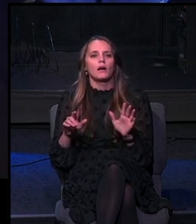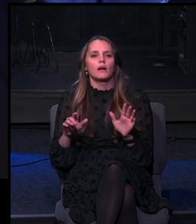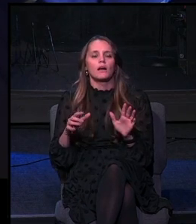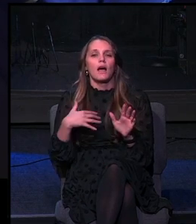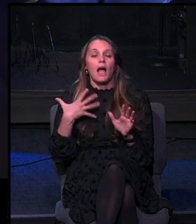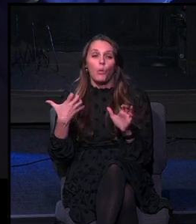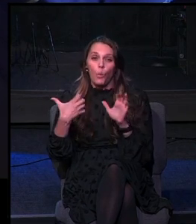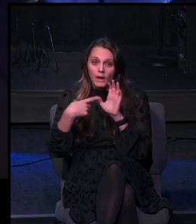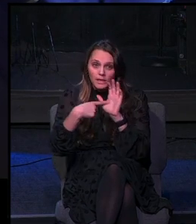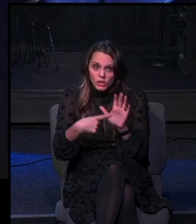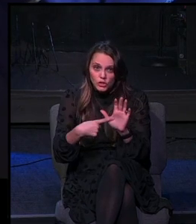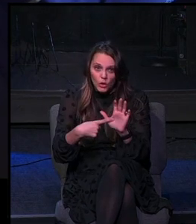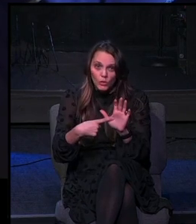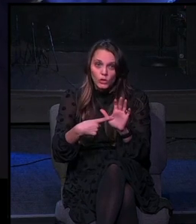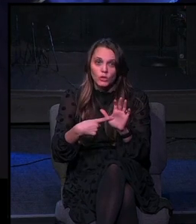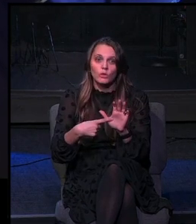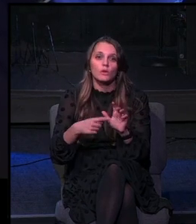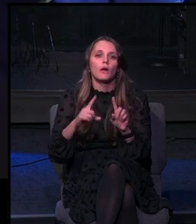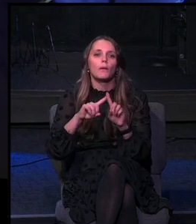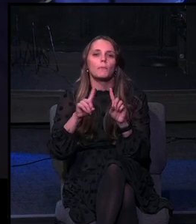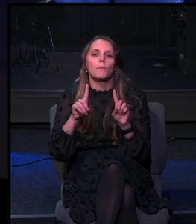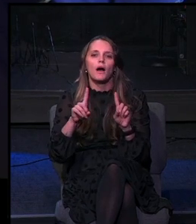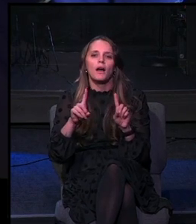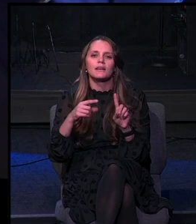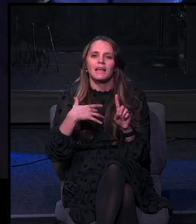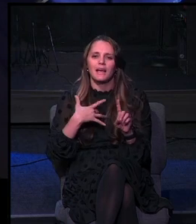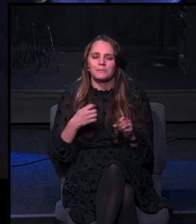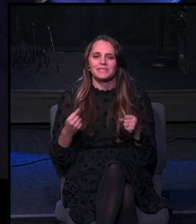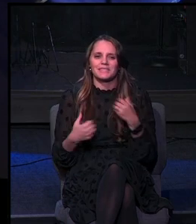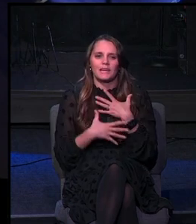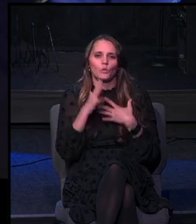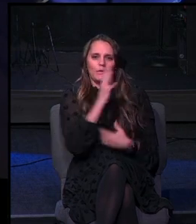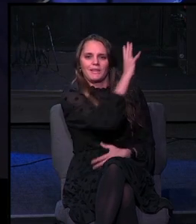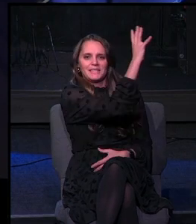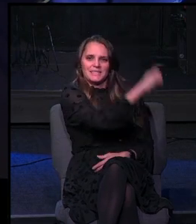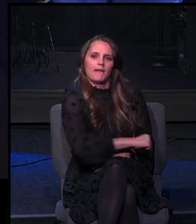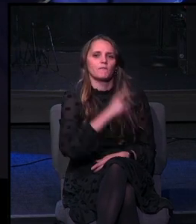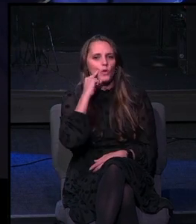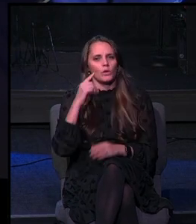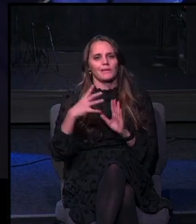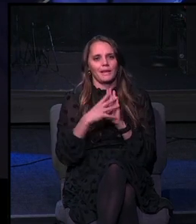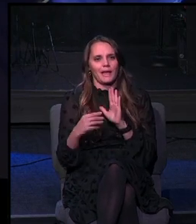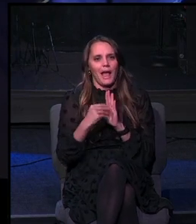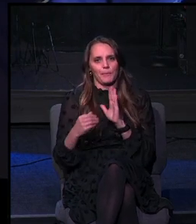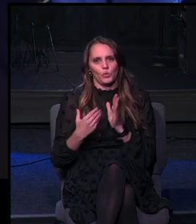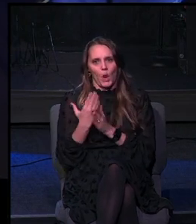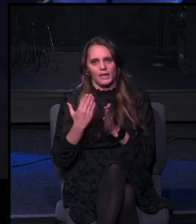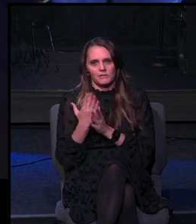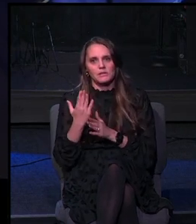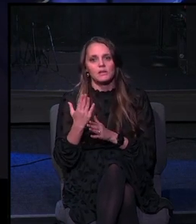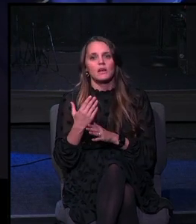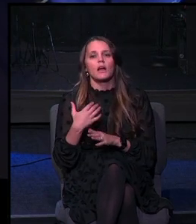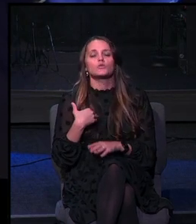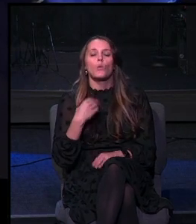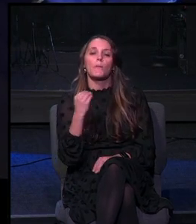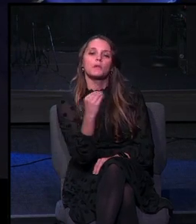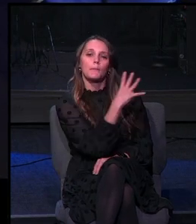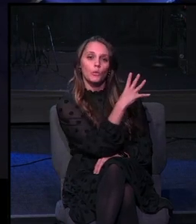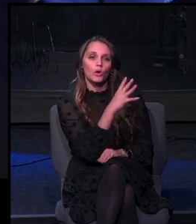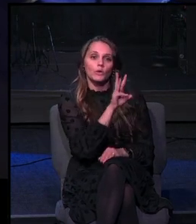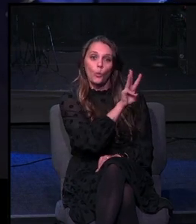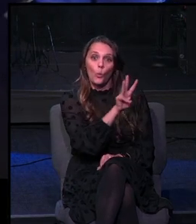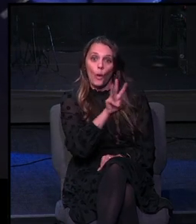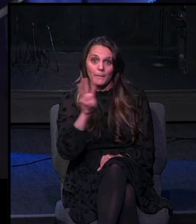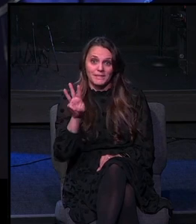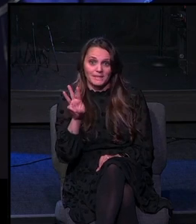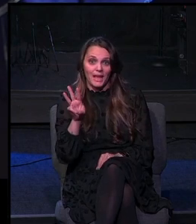infringement. So here's what we're going to do right now. We're going to put a link on your screen so that you can actually click it and watch it later, but here in the room, we're going to show it. So we'll